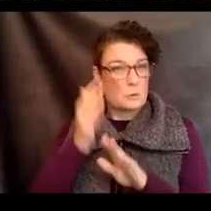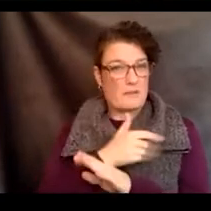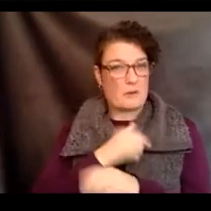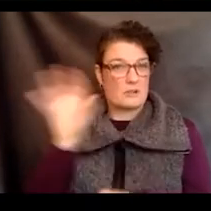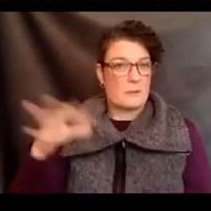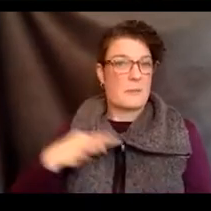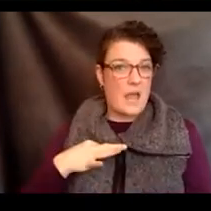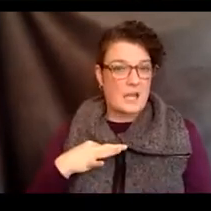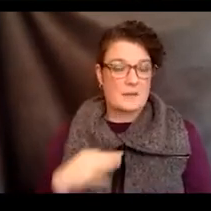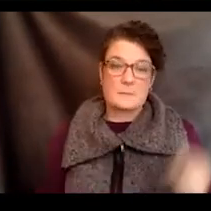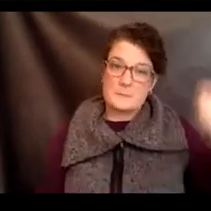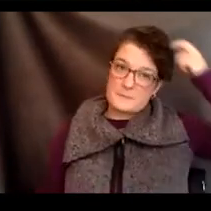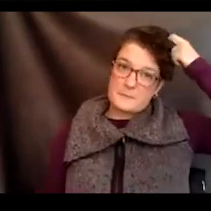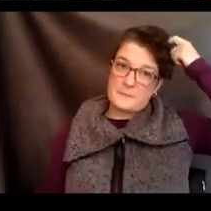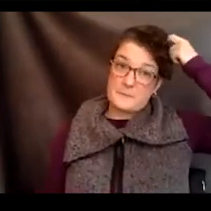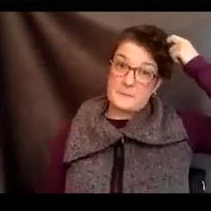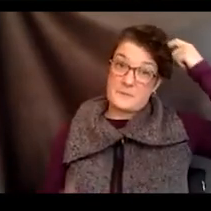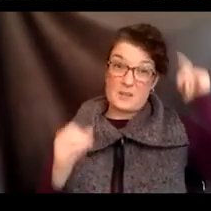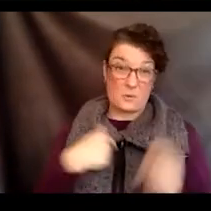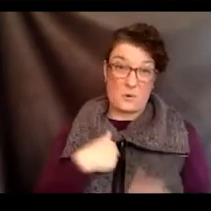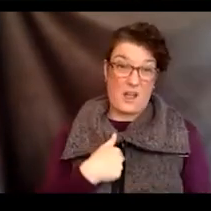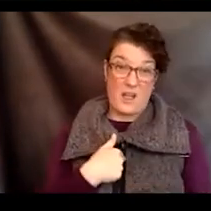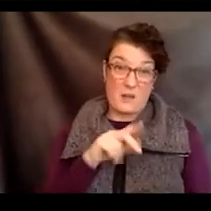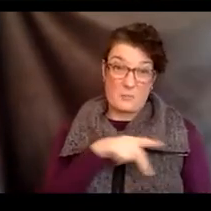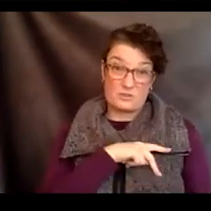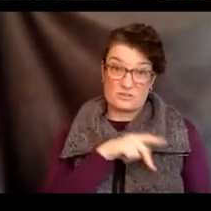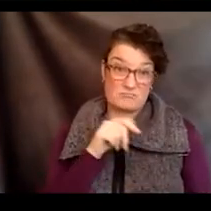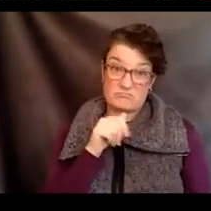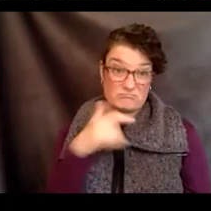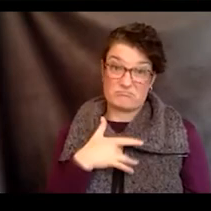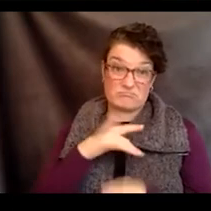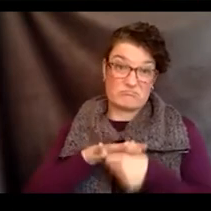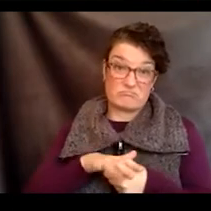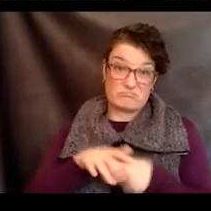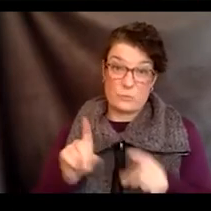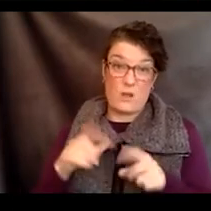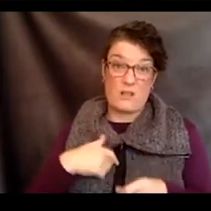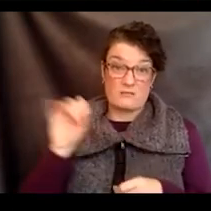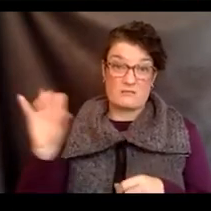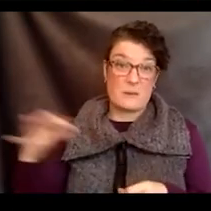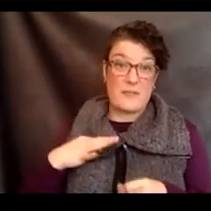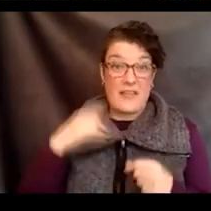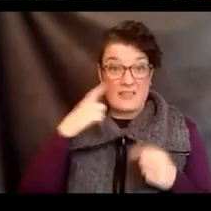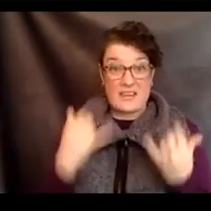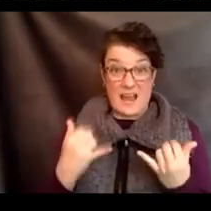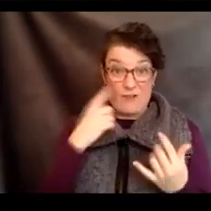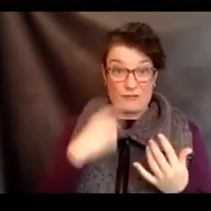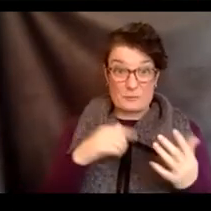that I actually personally didn't experience any stress when I was applying. I think now making my decisions is actually